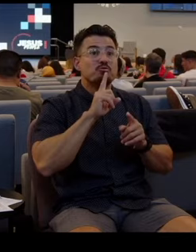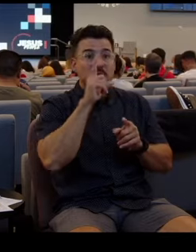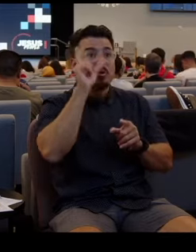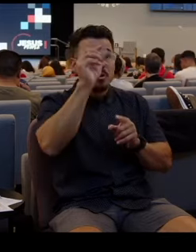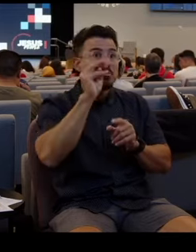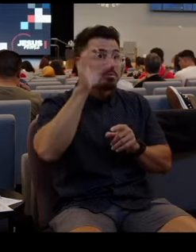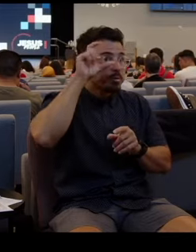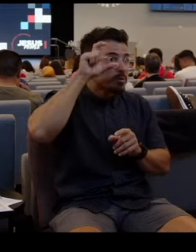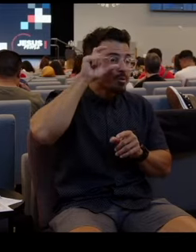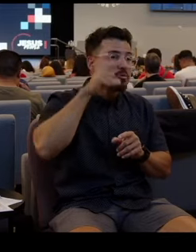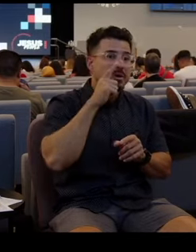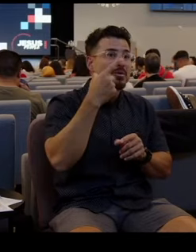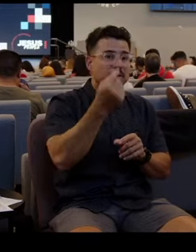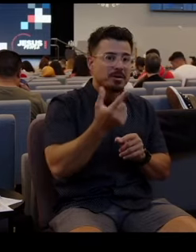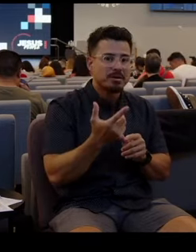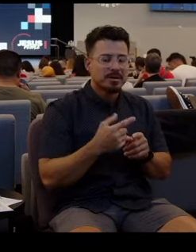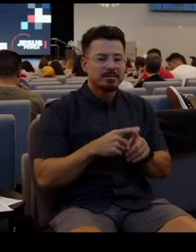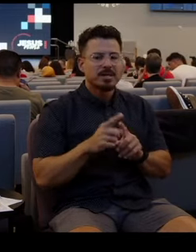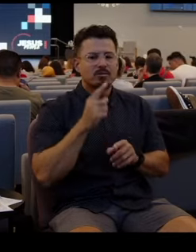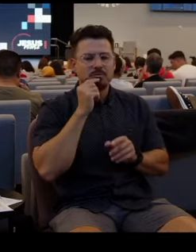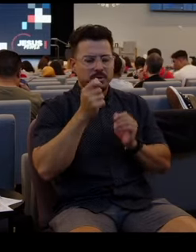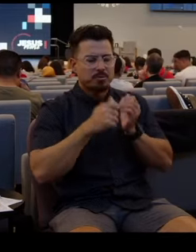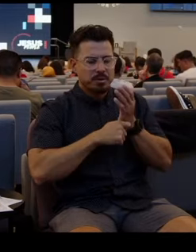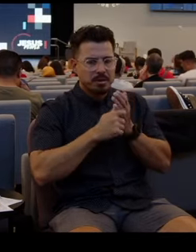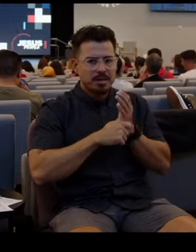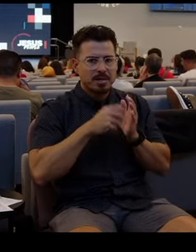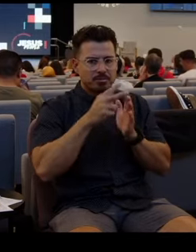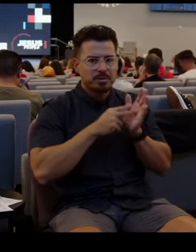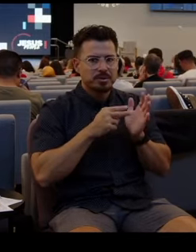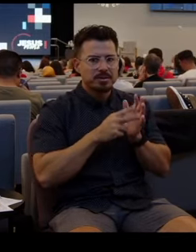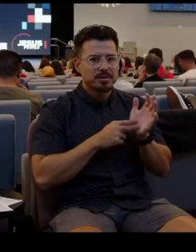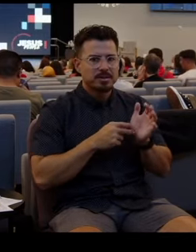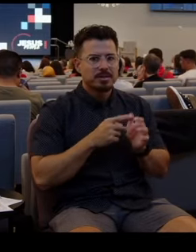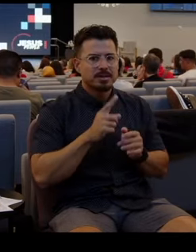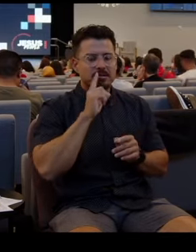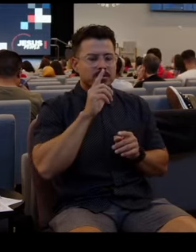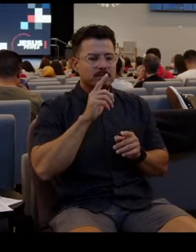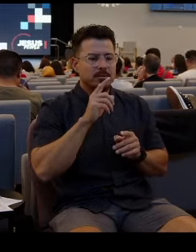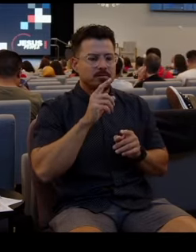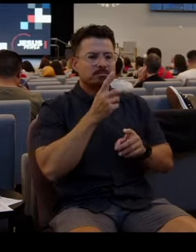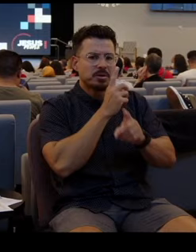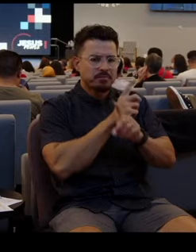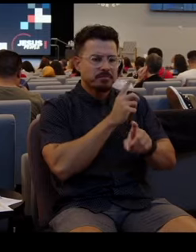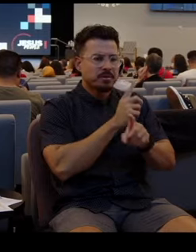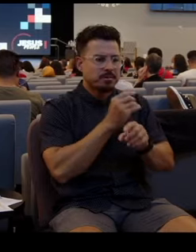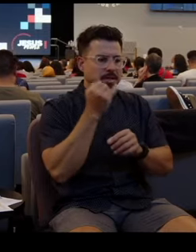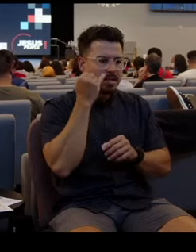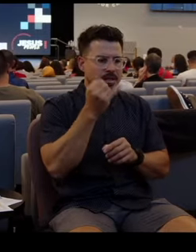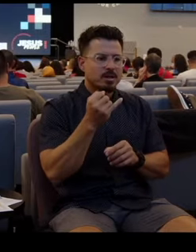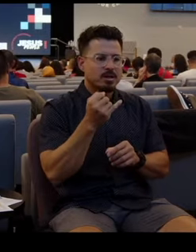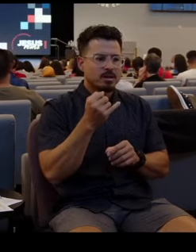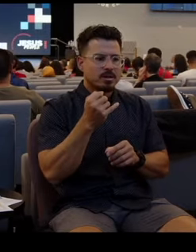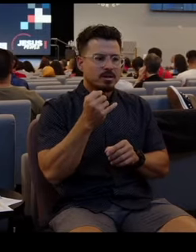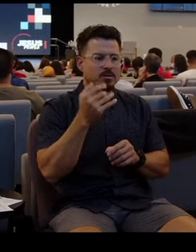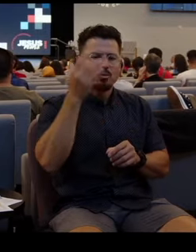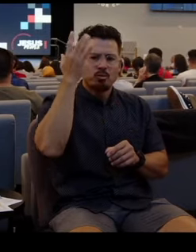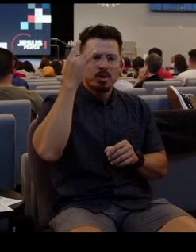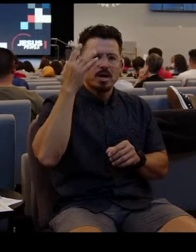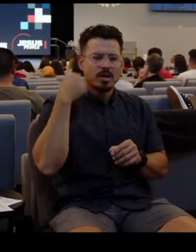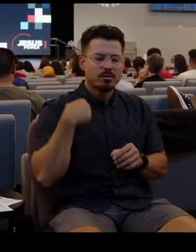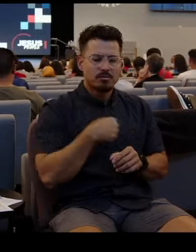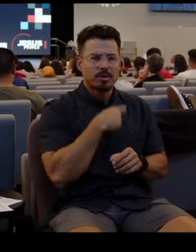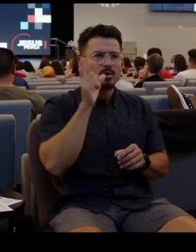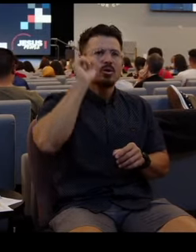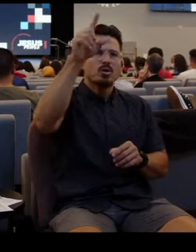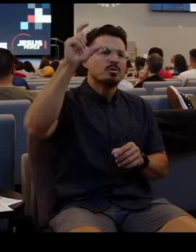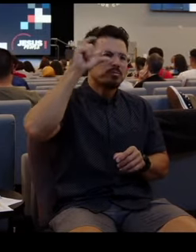But I was reading a good article that provided a plausible defense against the idea, how come we haven't been, we went to